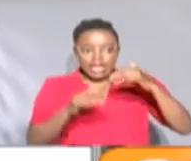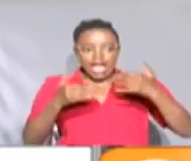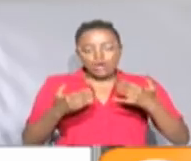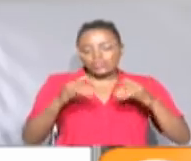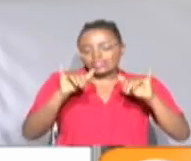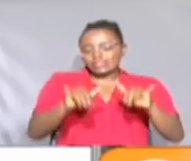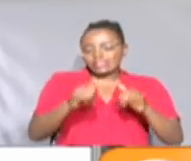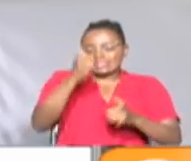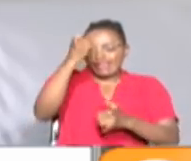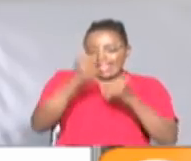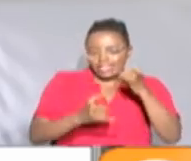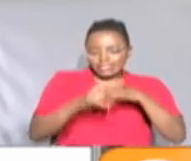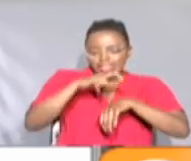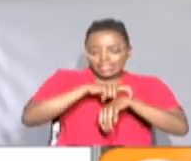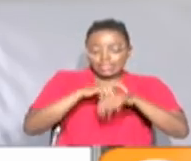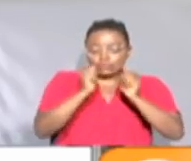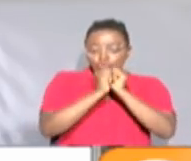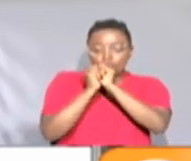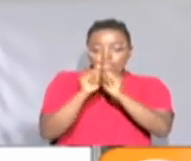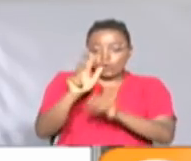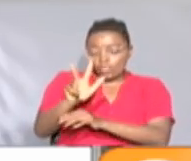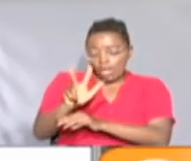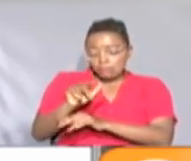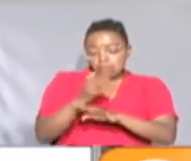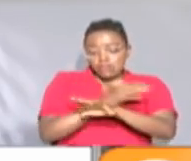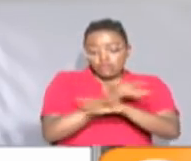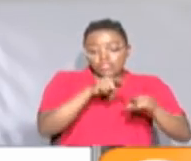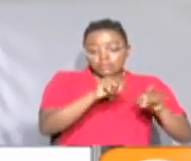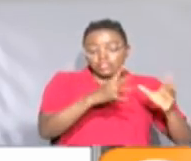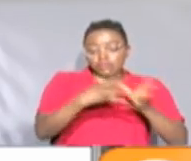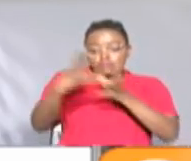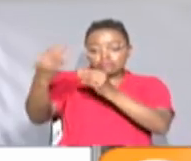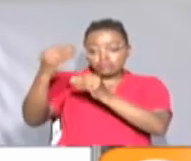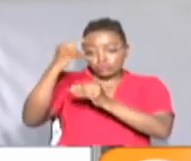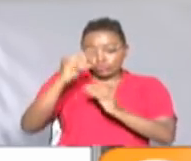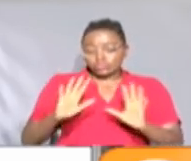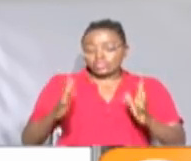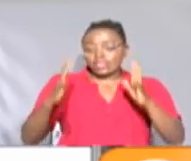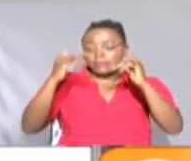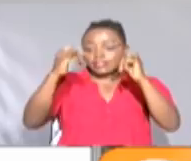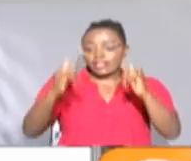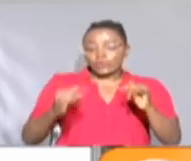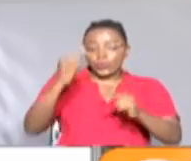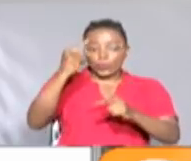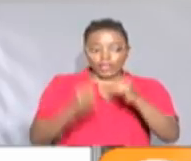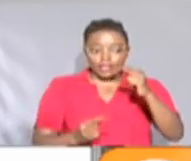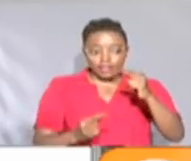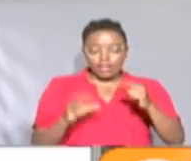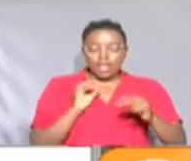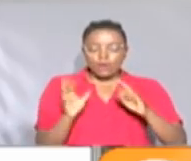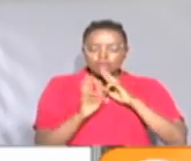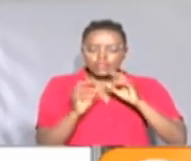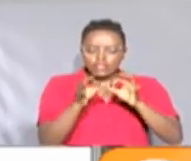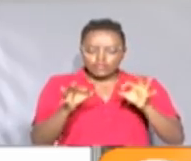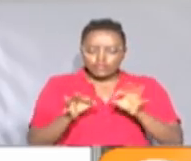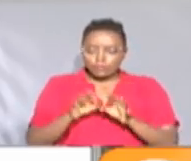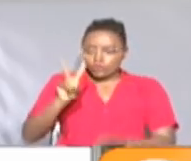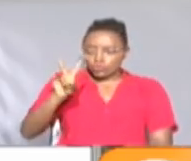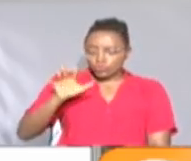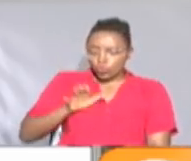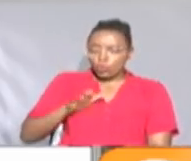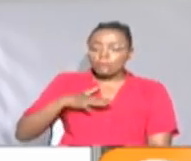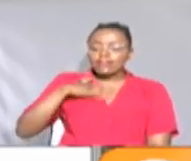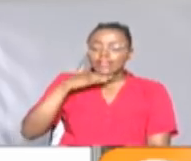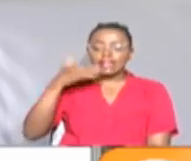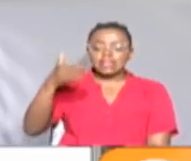last moments together with them before they left for the New Year's festivities. And as Sam Gituku reports, families of two women that died in the